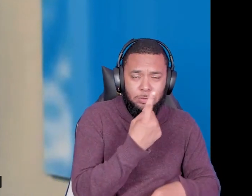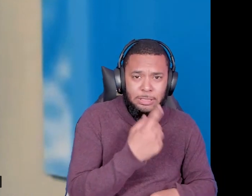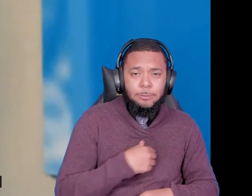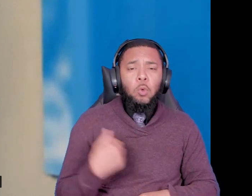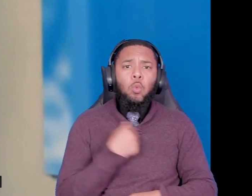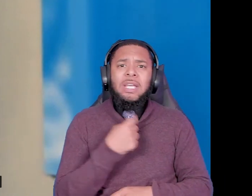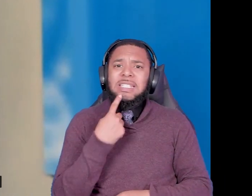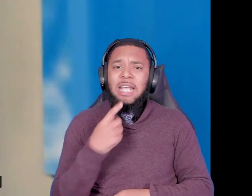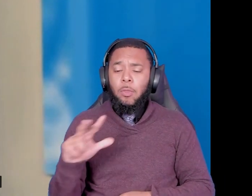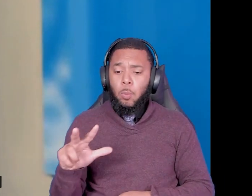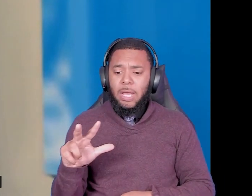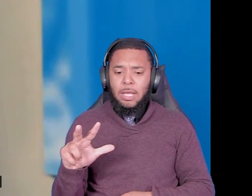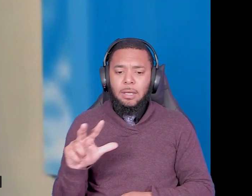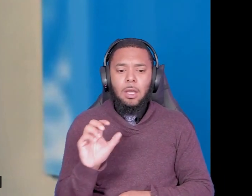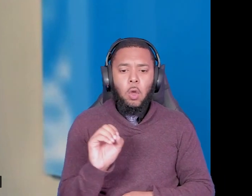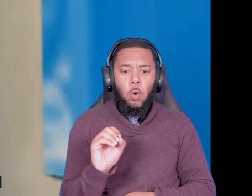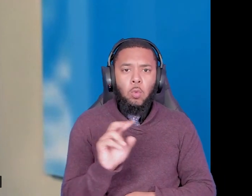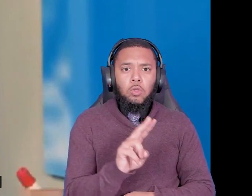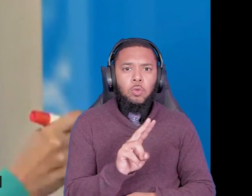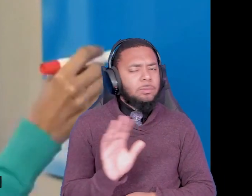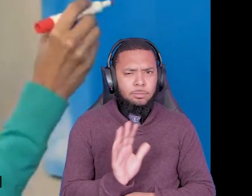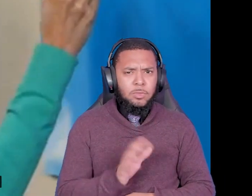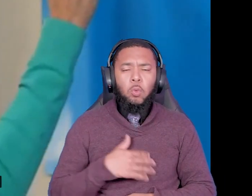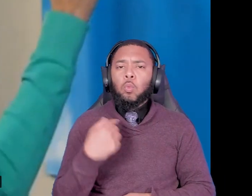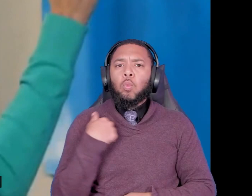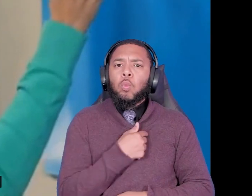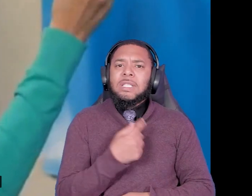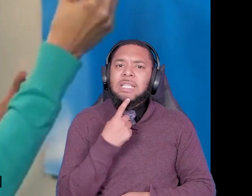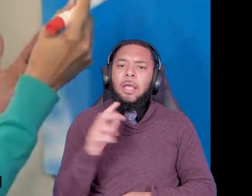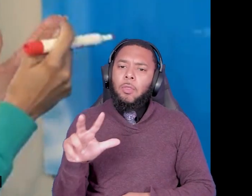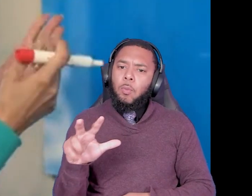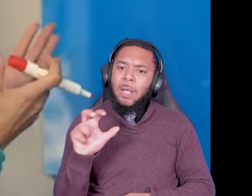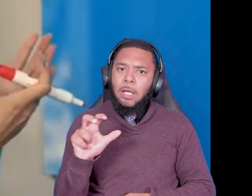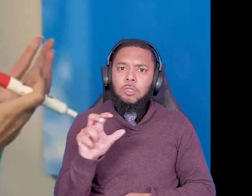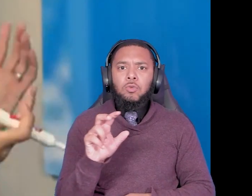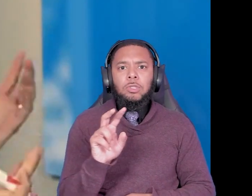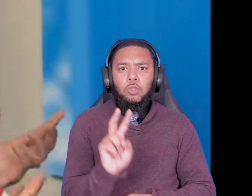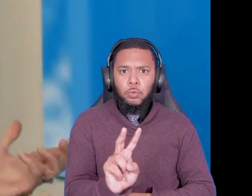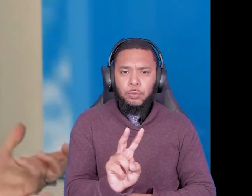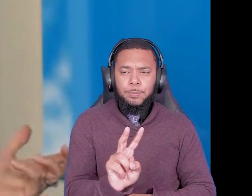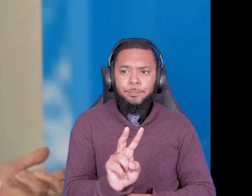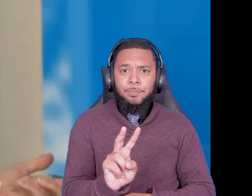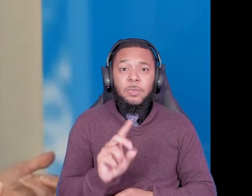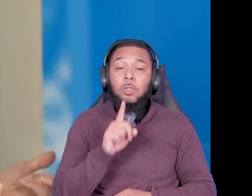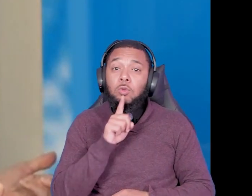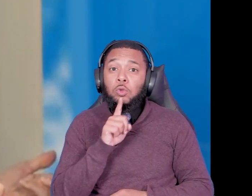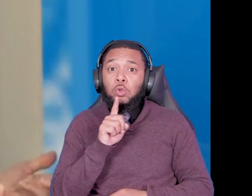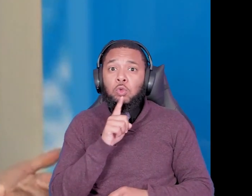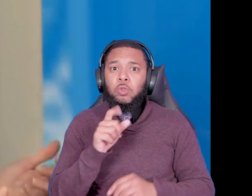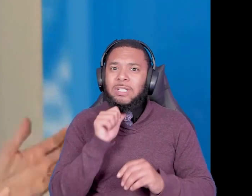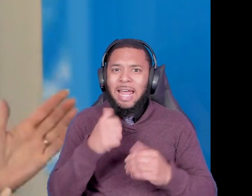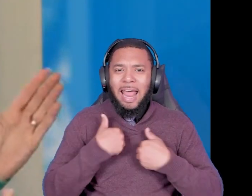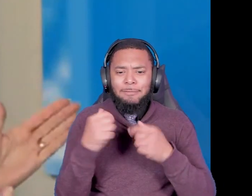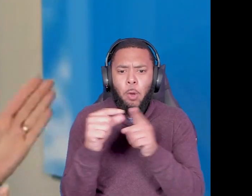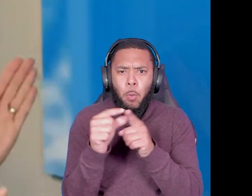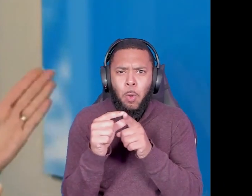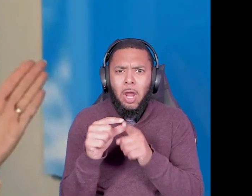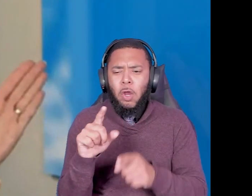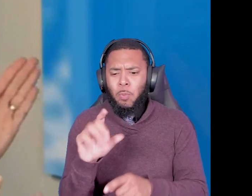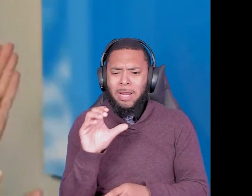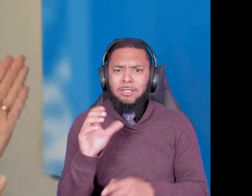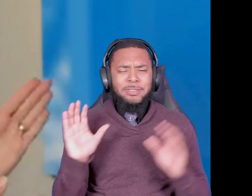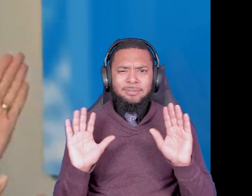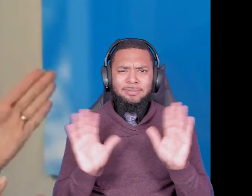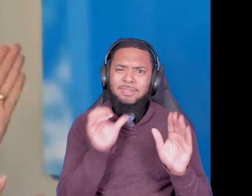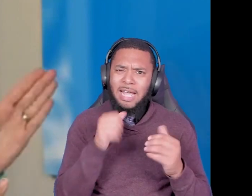actually call this 302. And the reason, even though there's no hundreds written on here, we just know